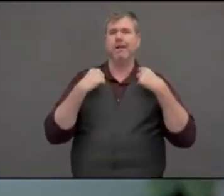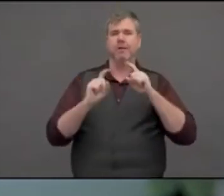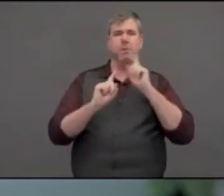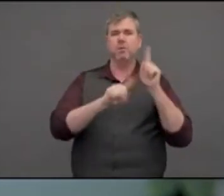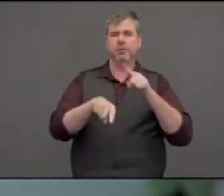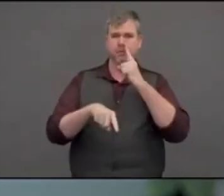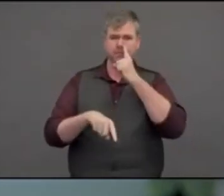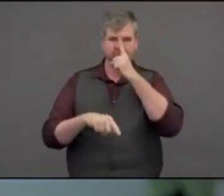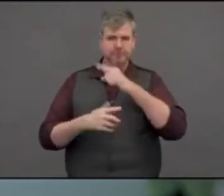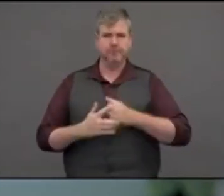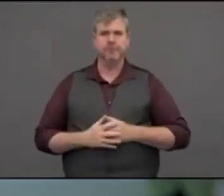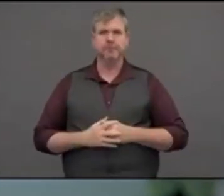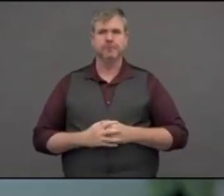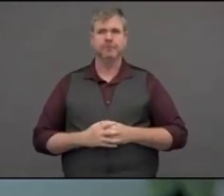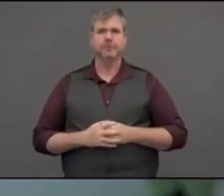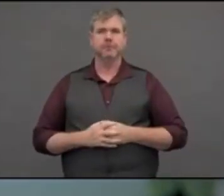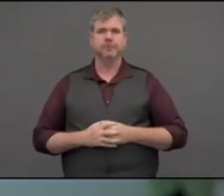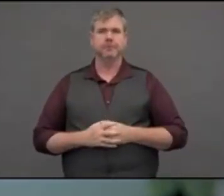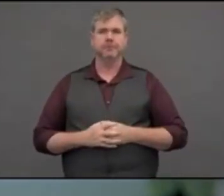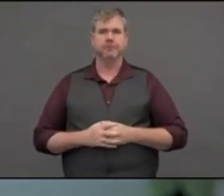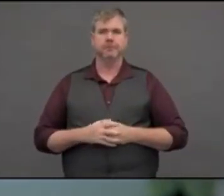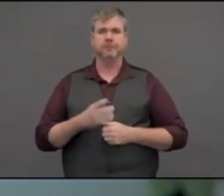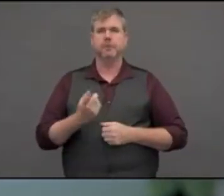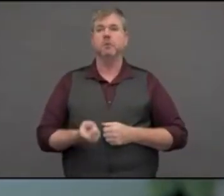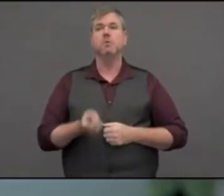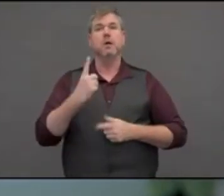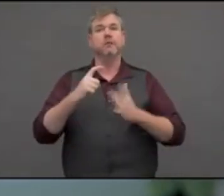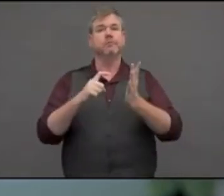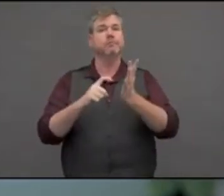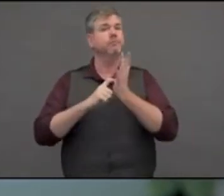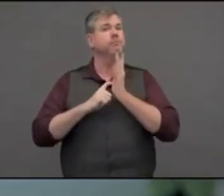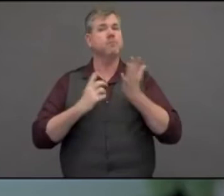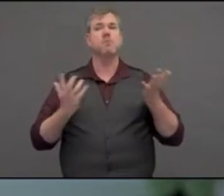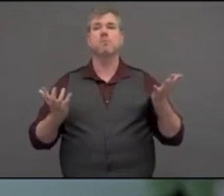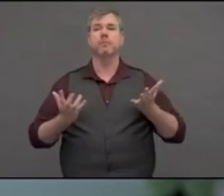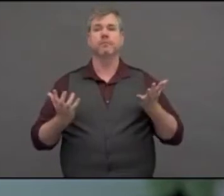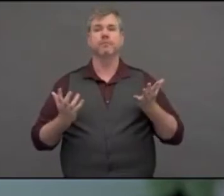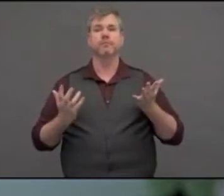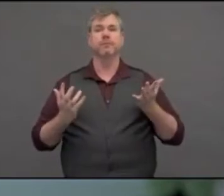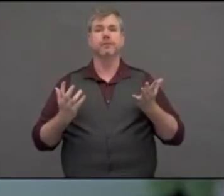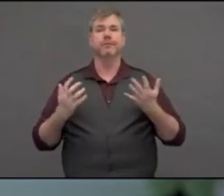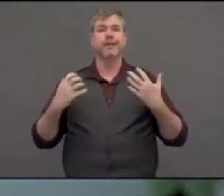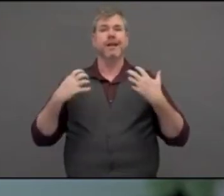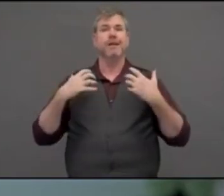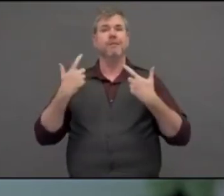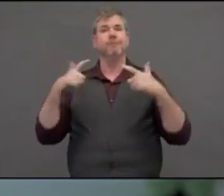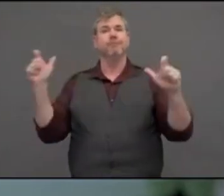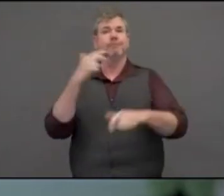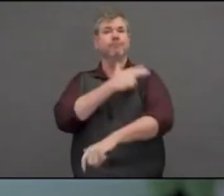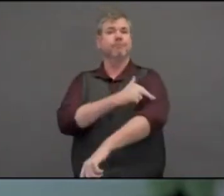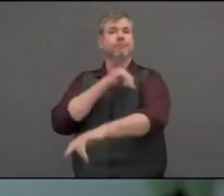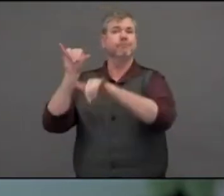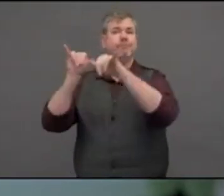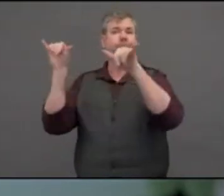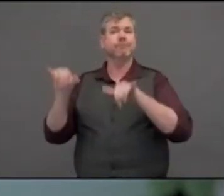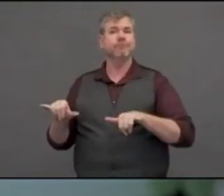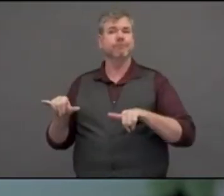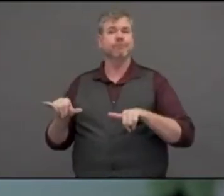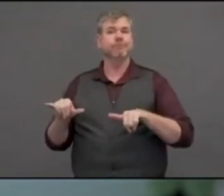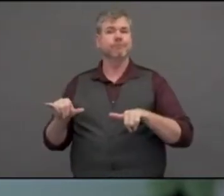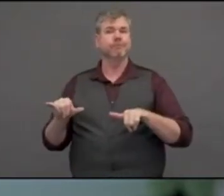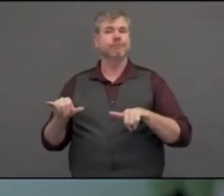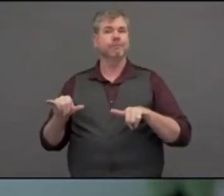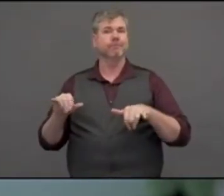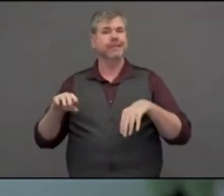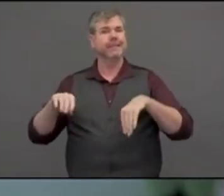those requirements is a requirement that these systems provide affirmative notice to patients. That means you'll